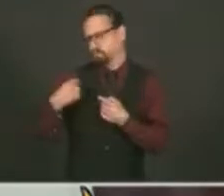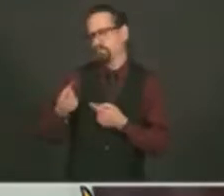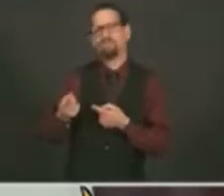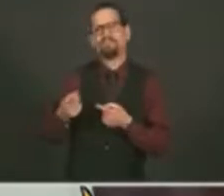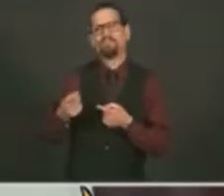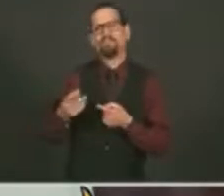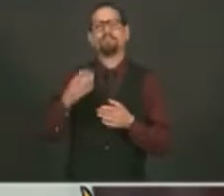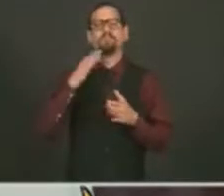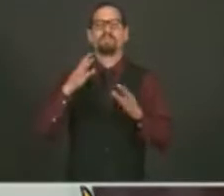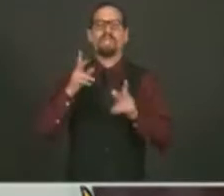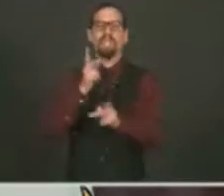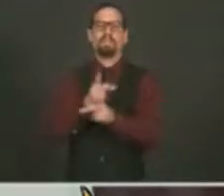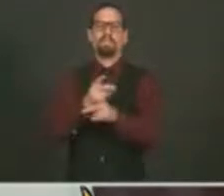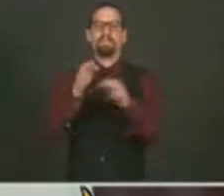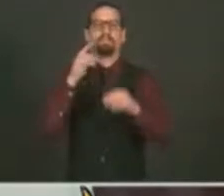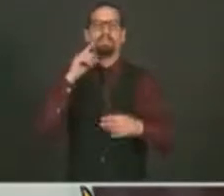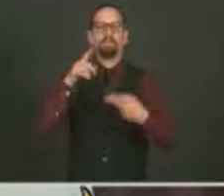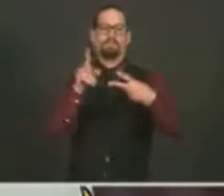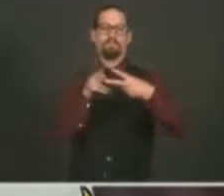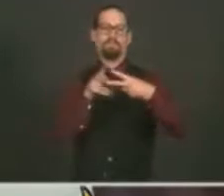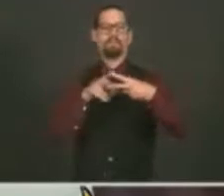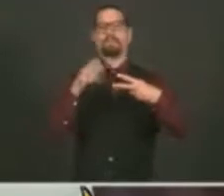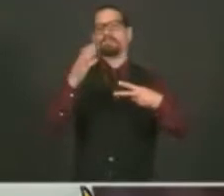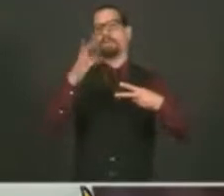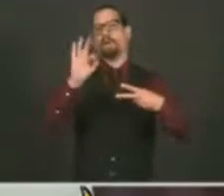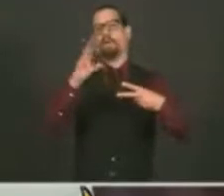reopening scenario for the rest of the semester.